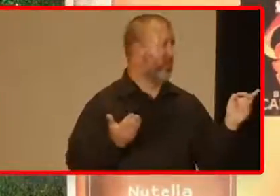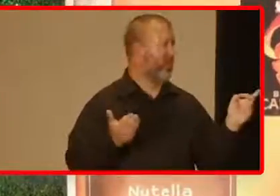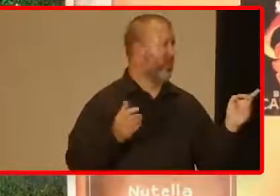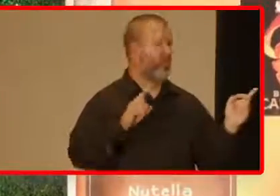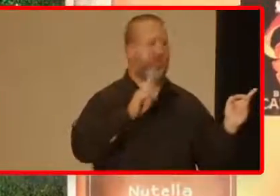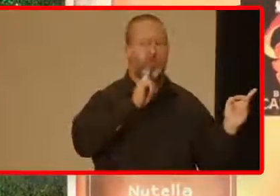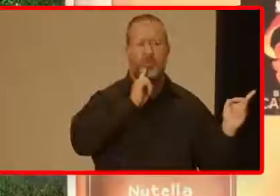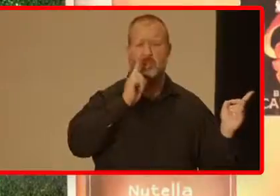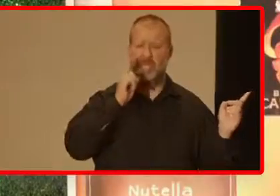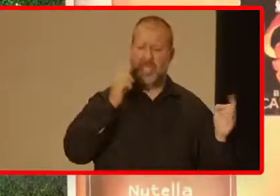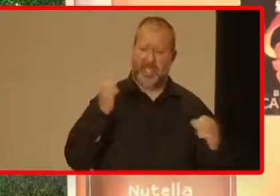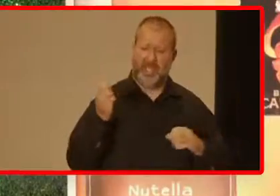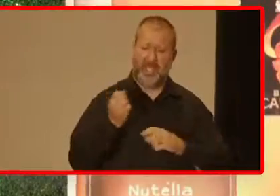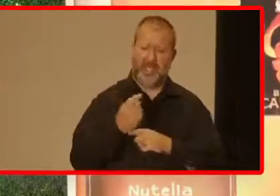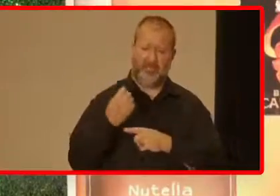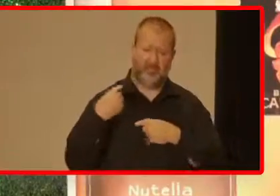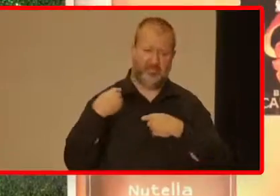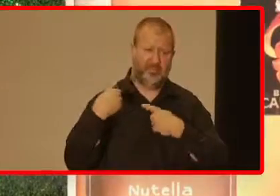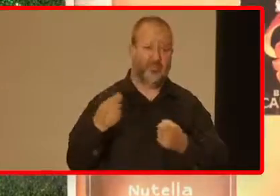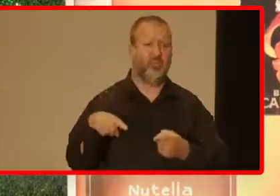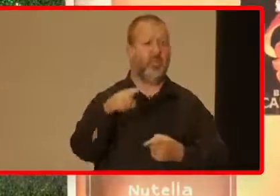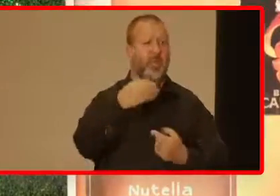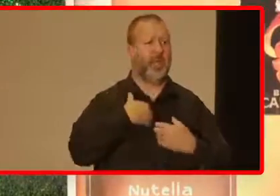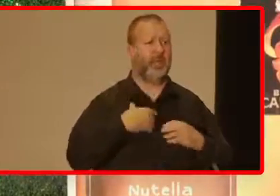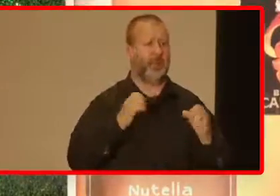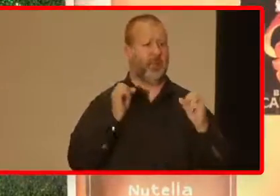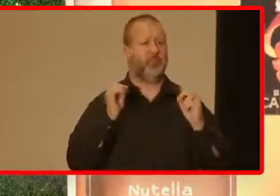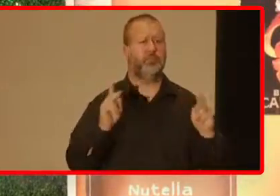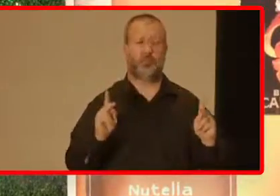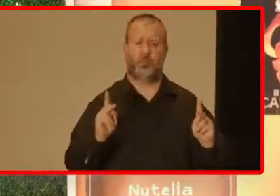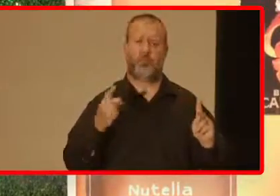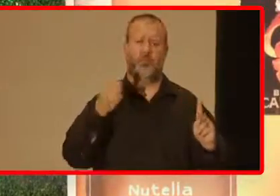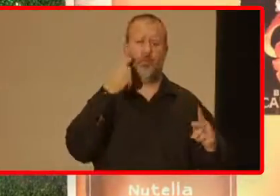every single year, is make sure that you have the opportunity